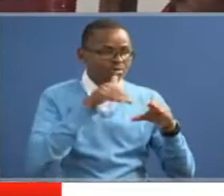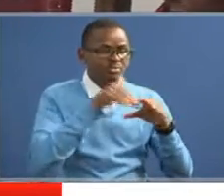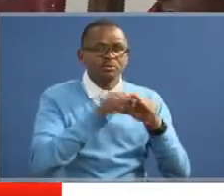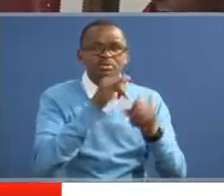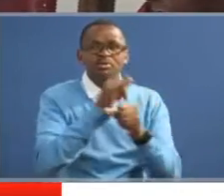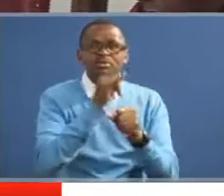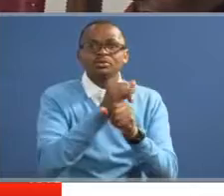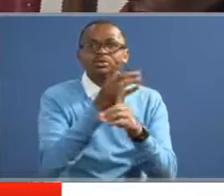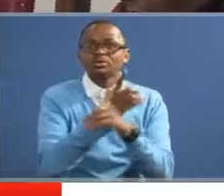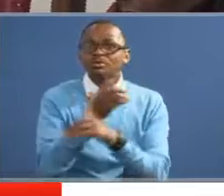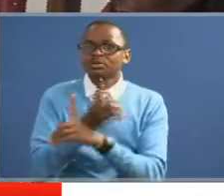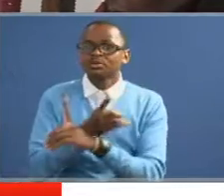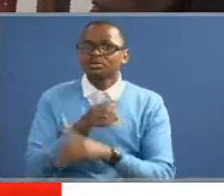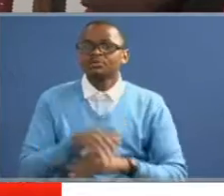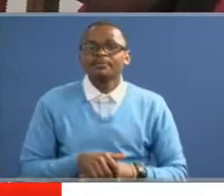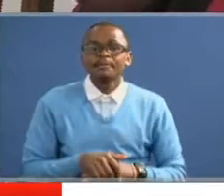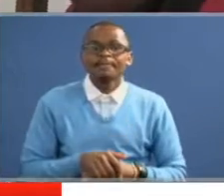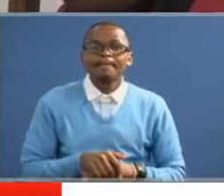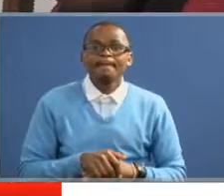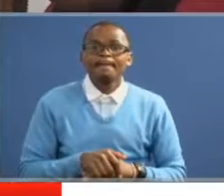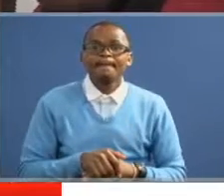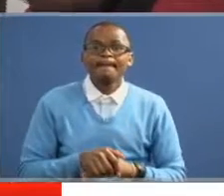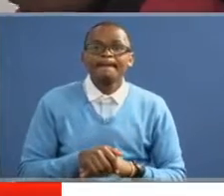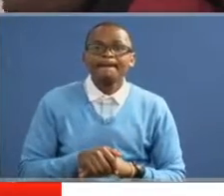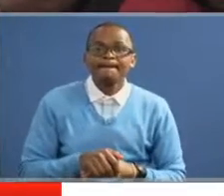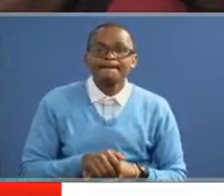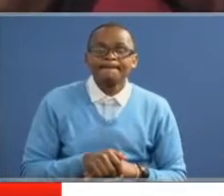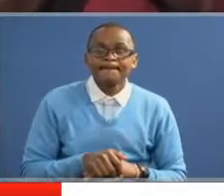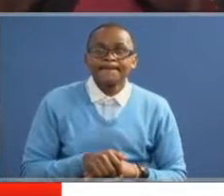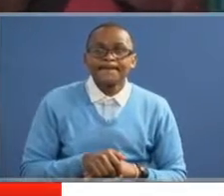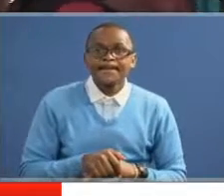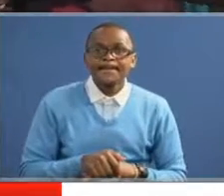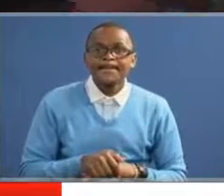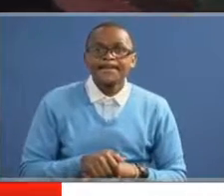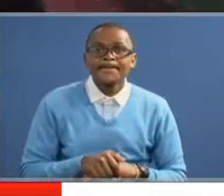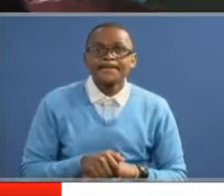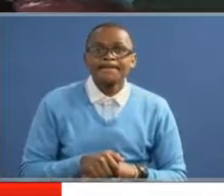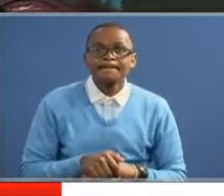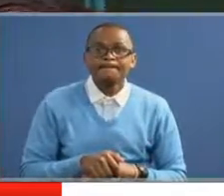kazi tofauti. Njama Kiboi, KUTV.